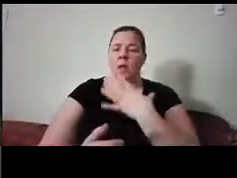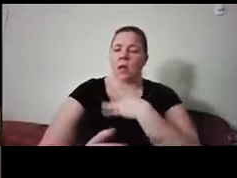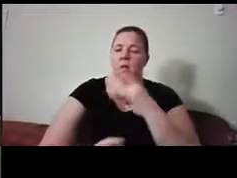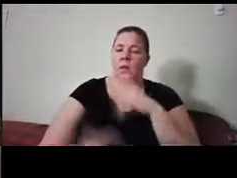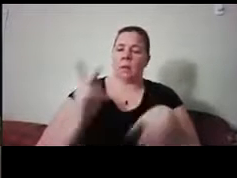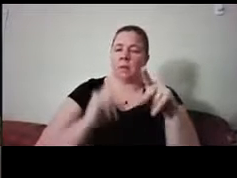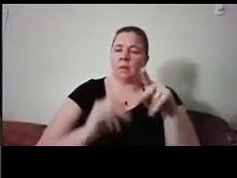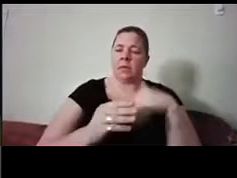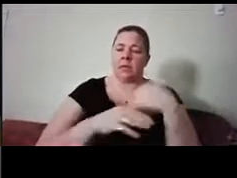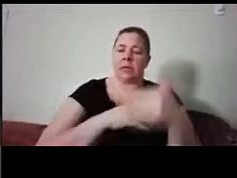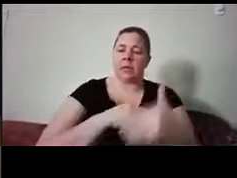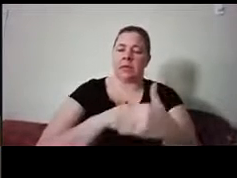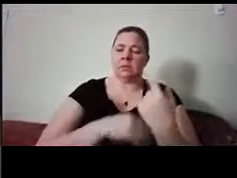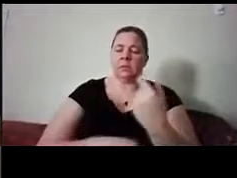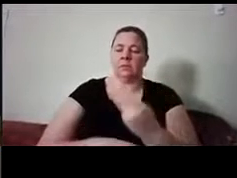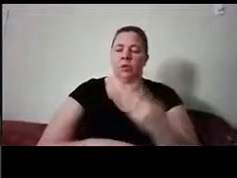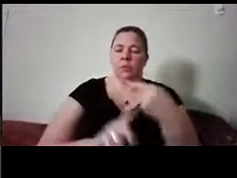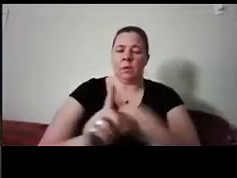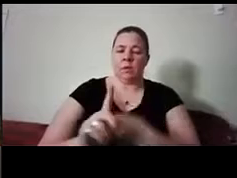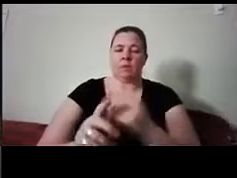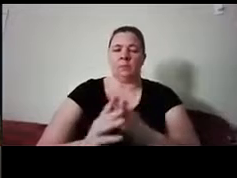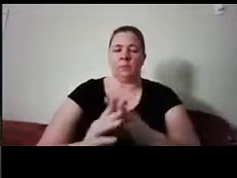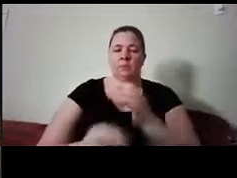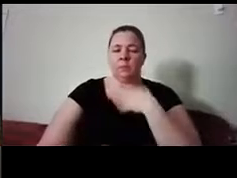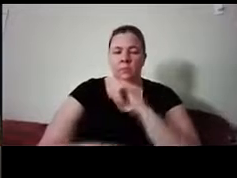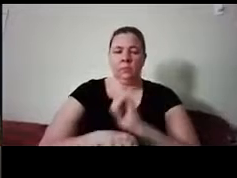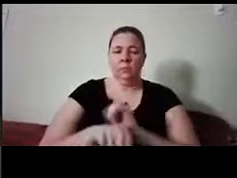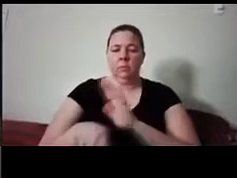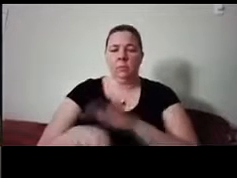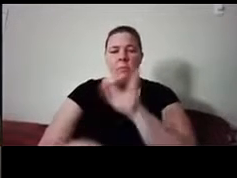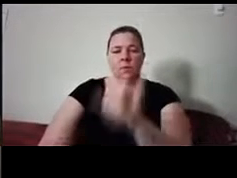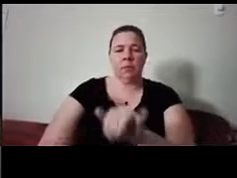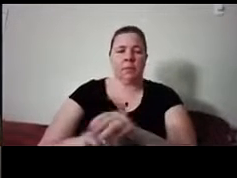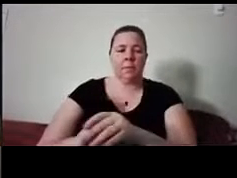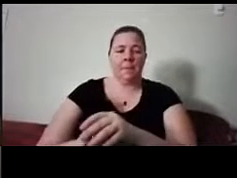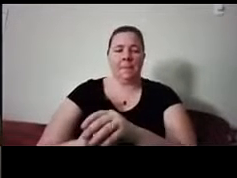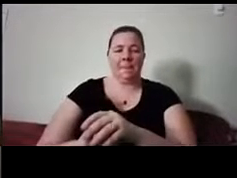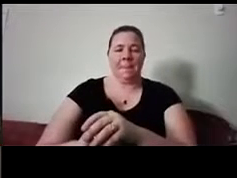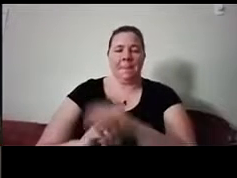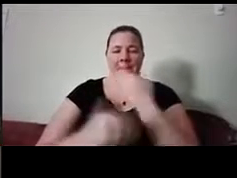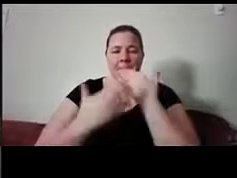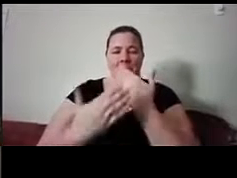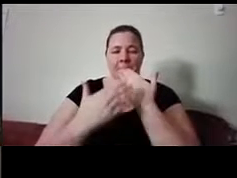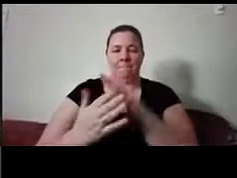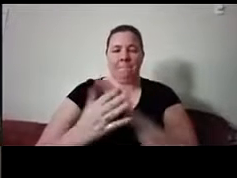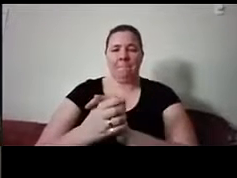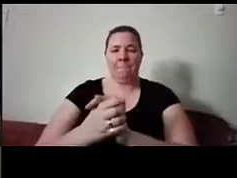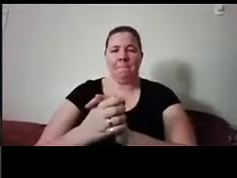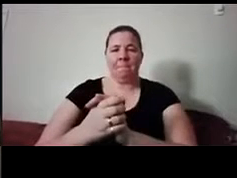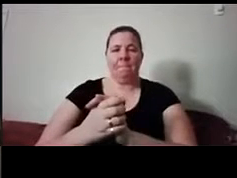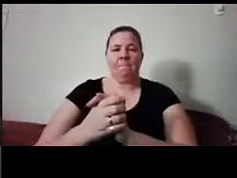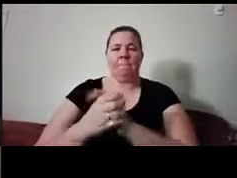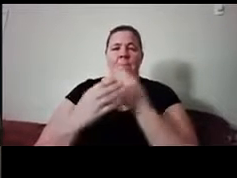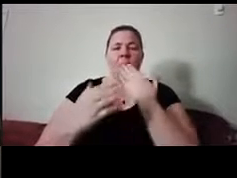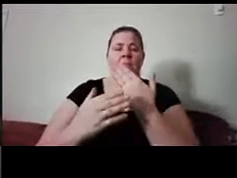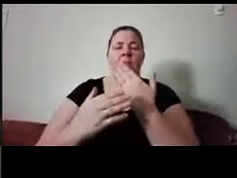next maybe months, okay? Yes, sir. I'll work on that. All right. Thank you. No problem. Thank you so much, guys.